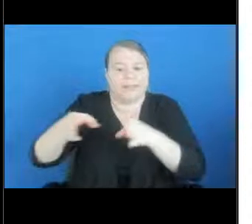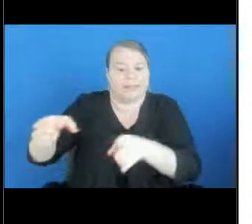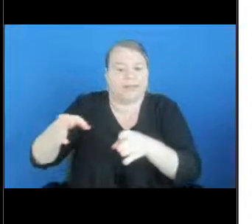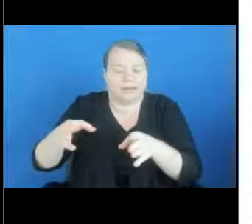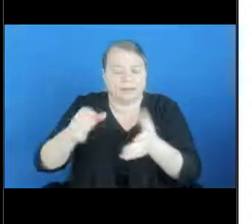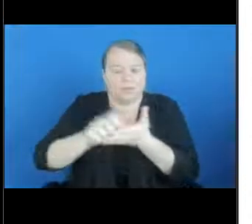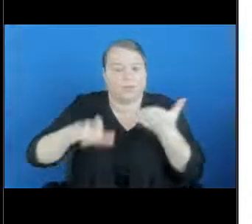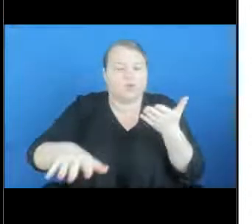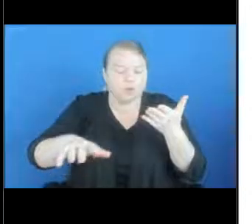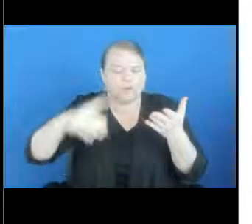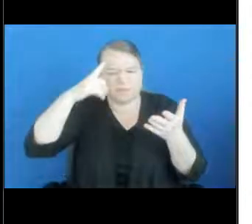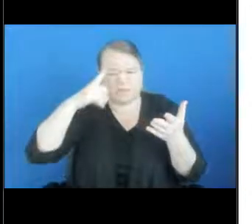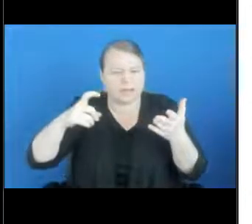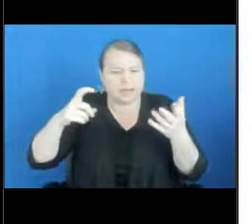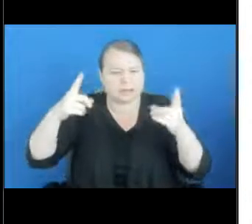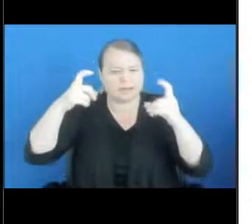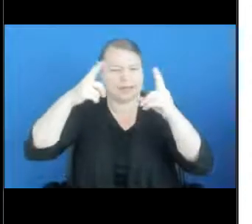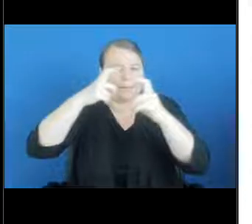this area.